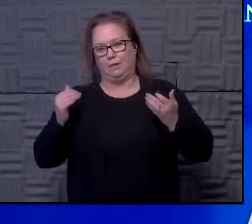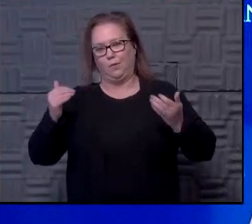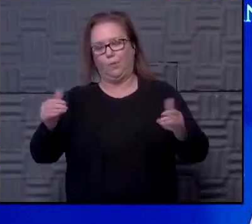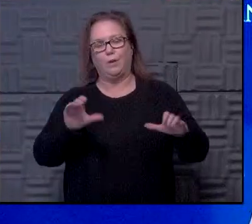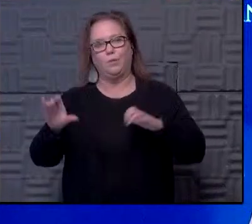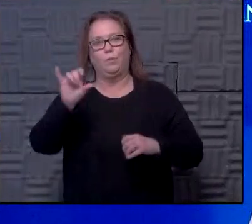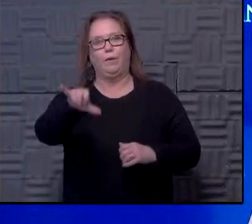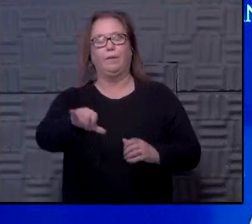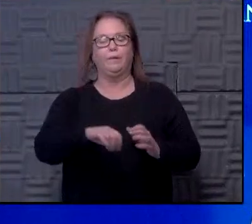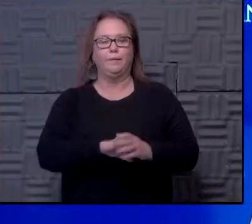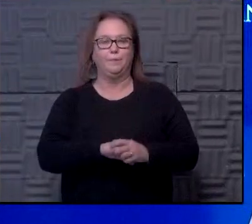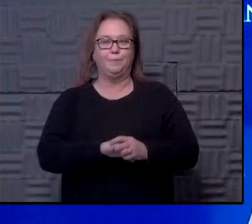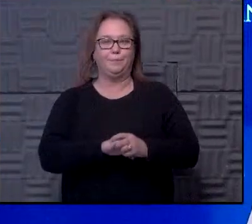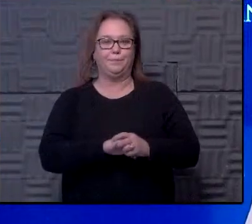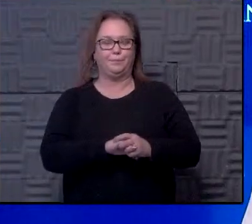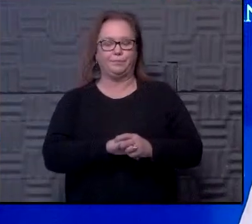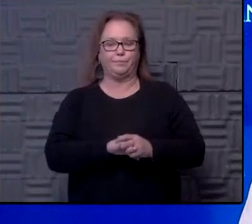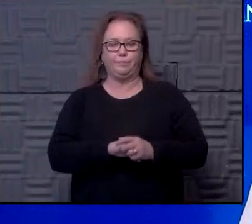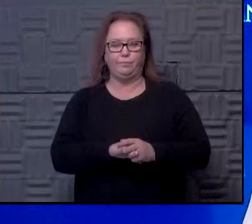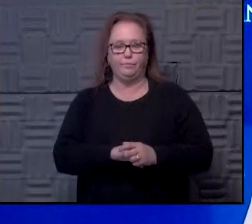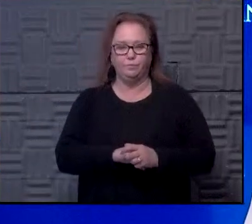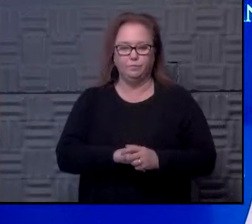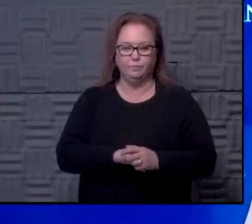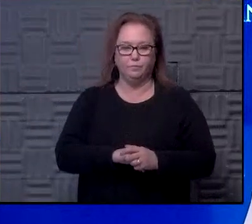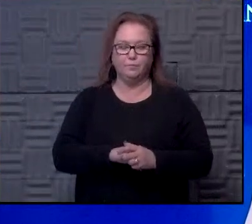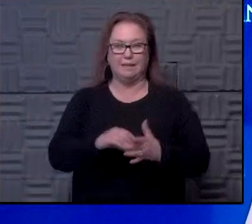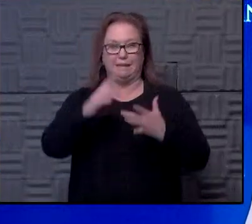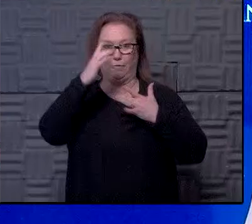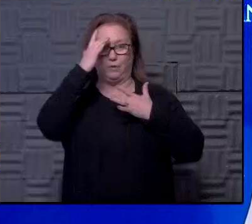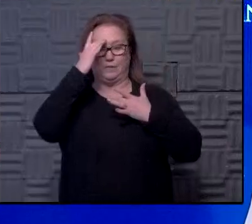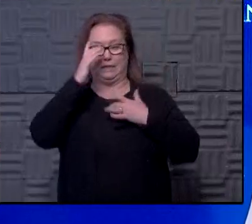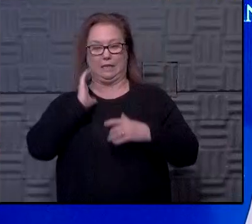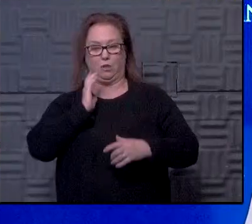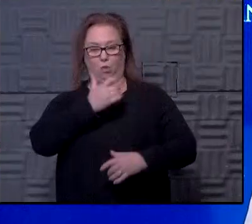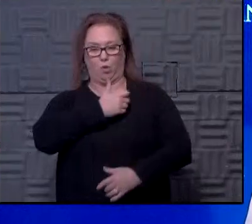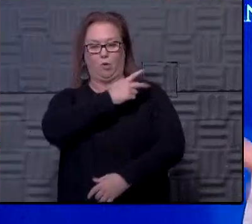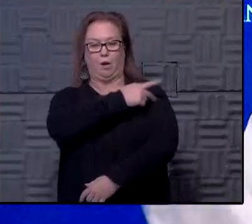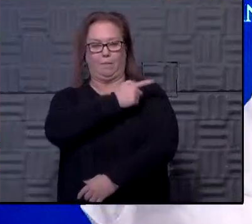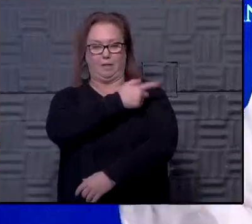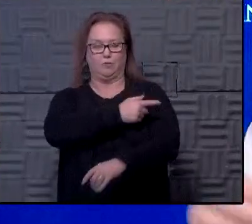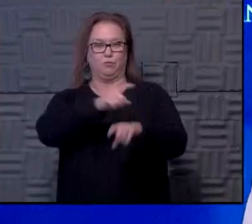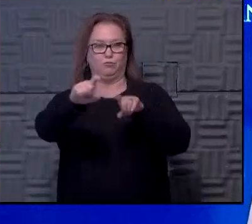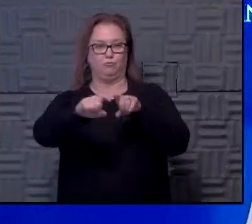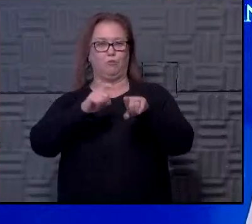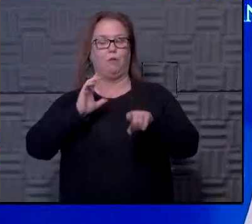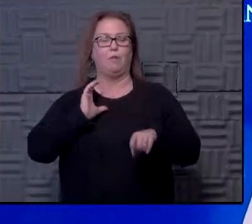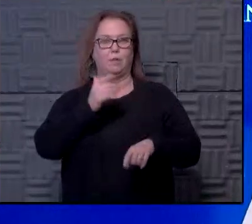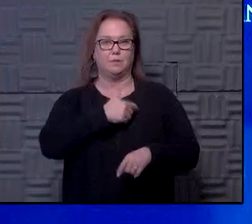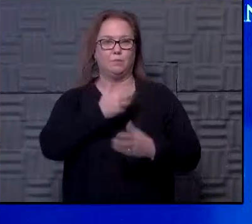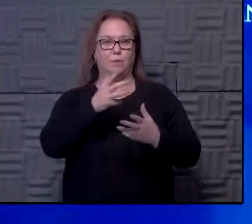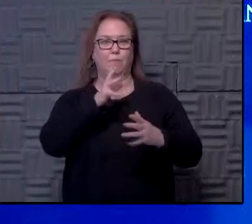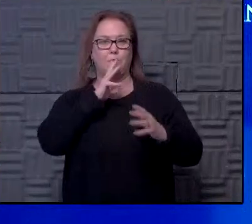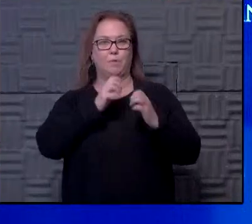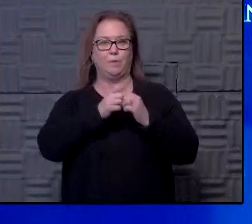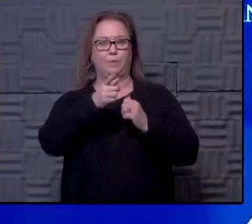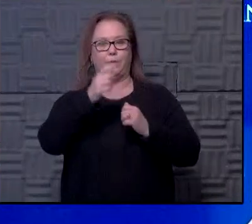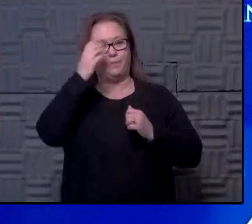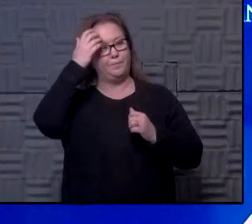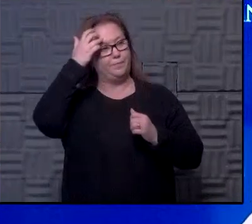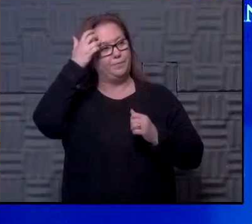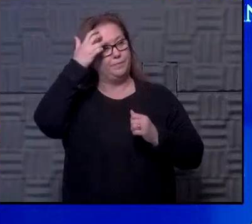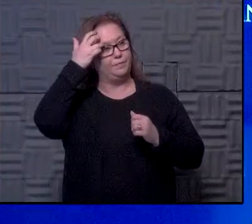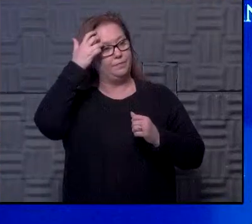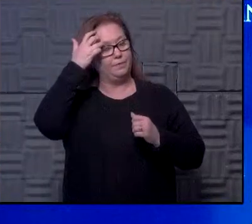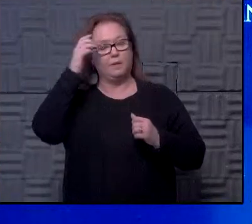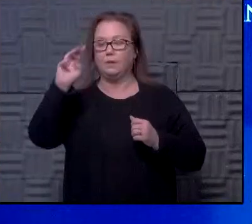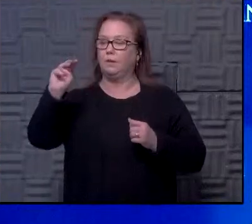think so. Just if you're sick and you're one of our patients, make sure you give us a call, because we want to talk to you about it. Next question is